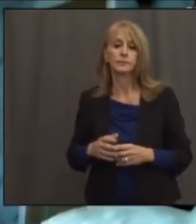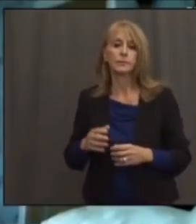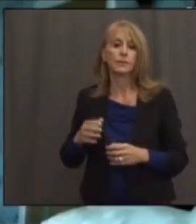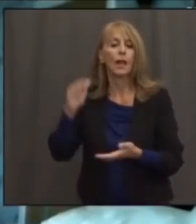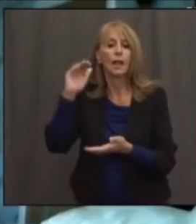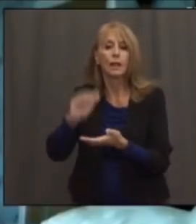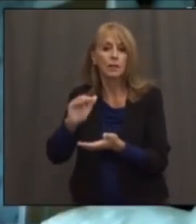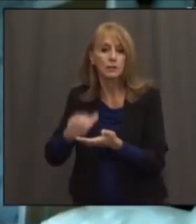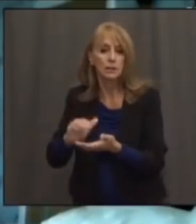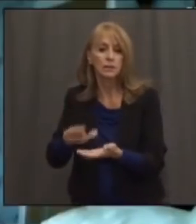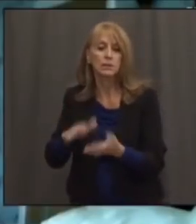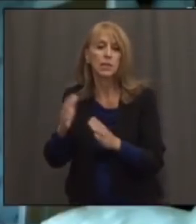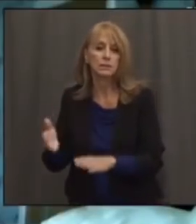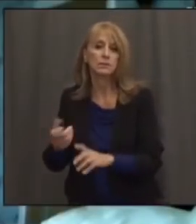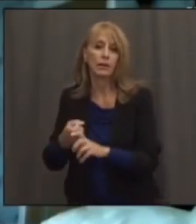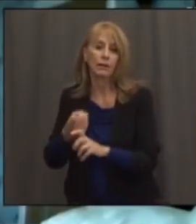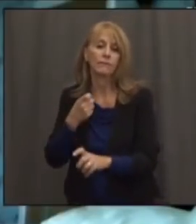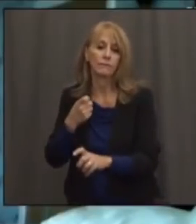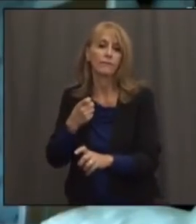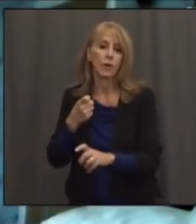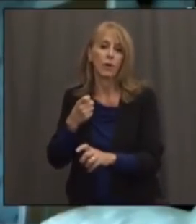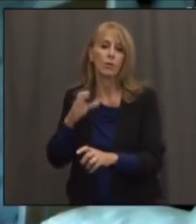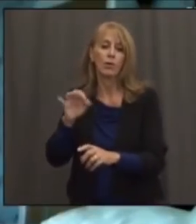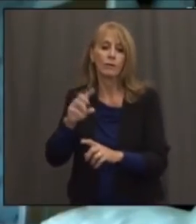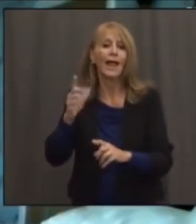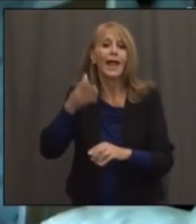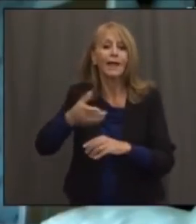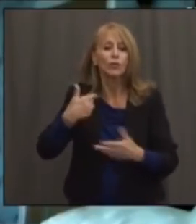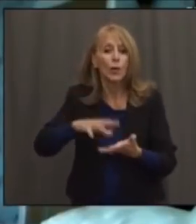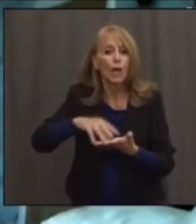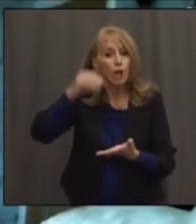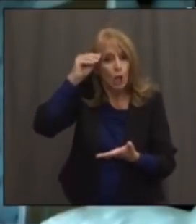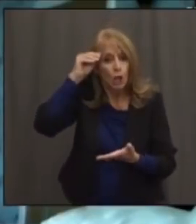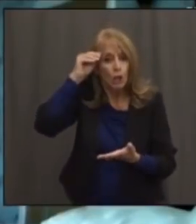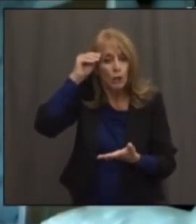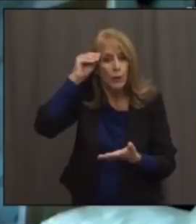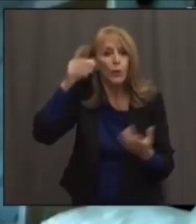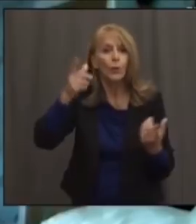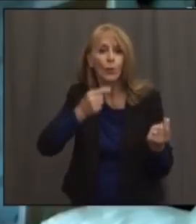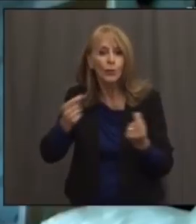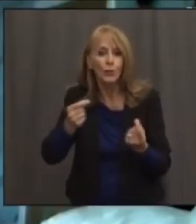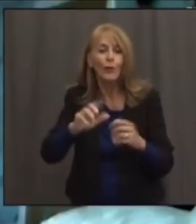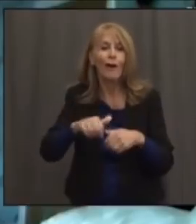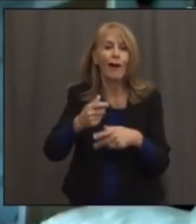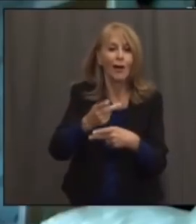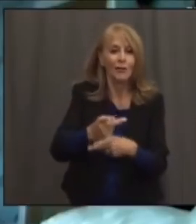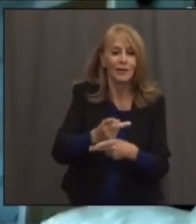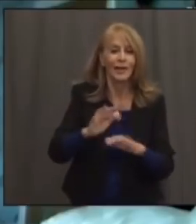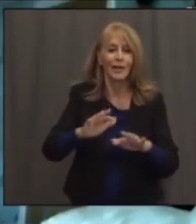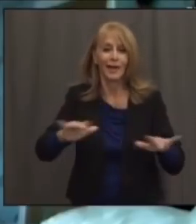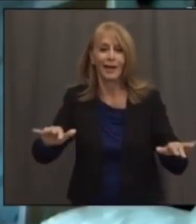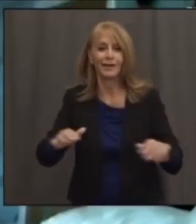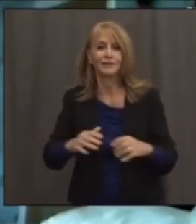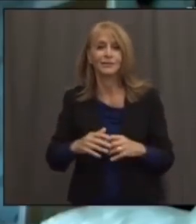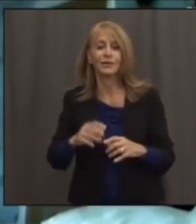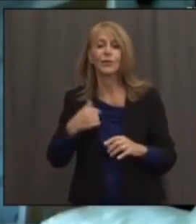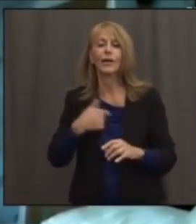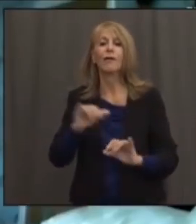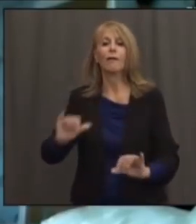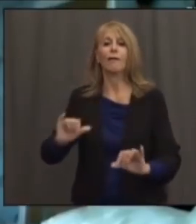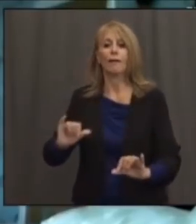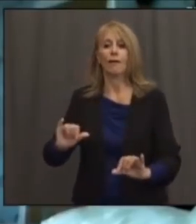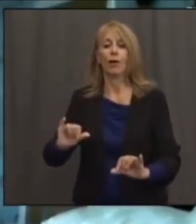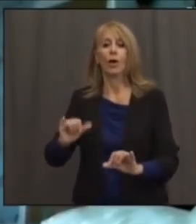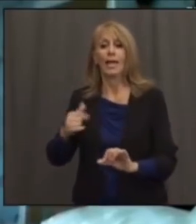fewer, significantly fewer deaths that happened in that vulnerable population. So I think that kind of captured our experience that we got hit